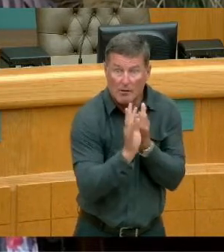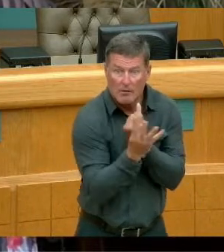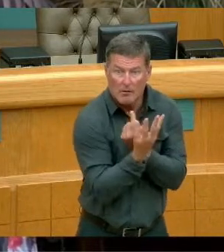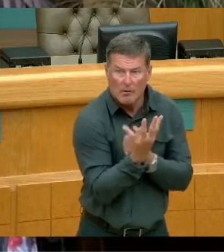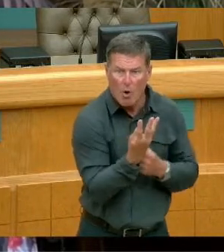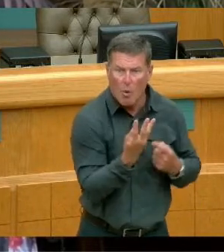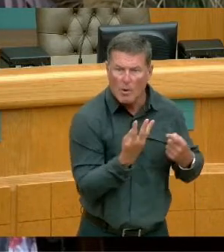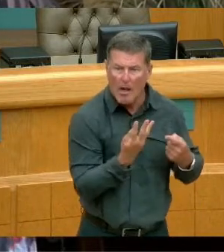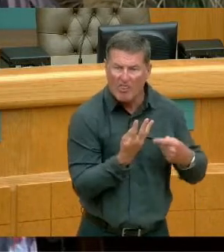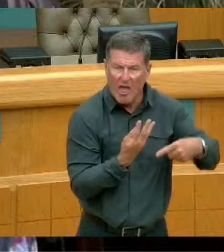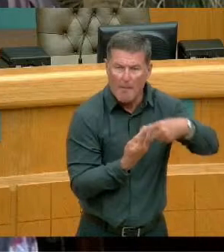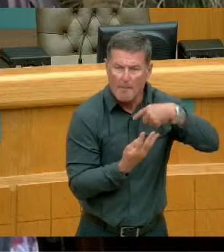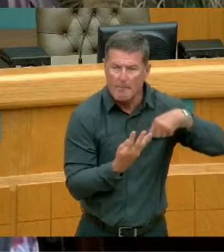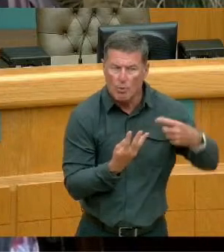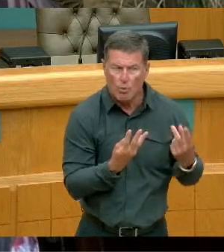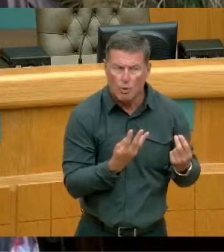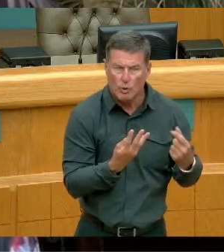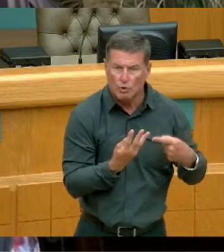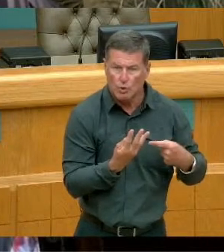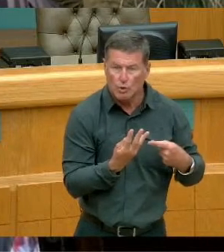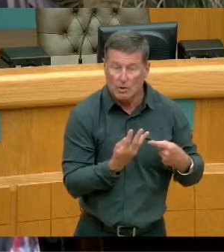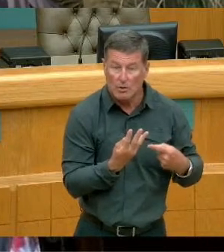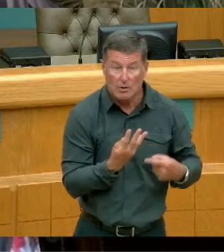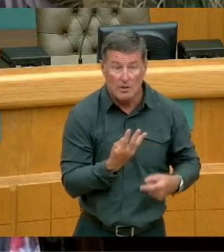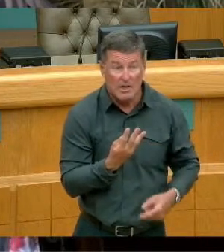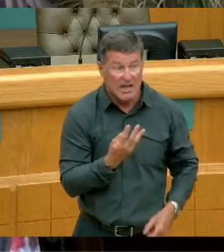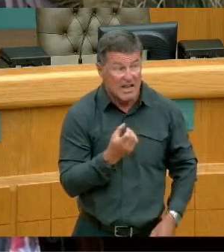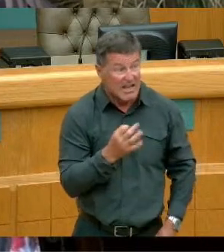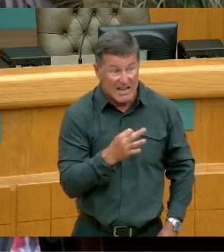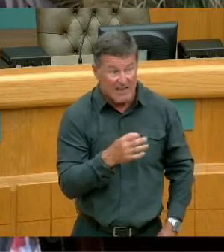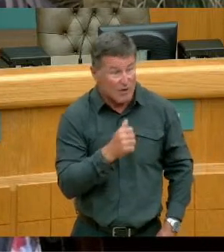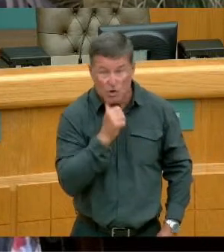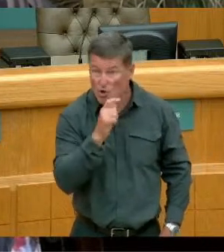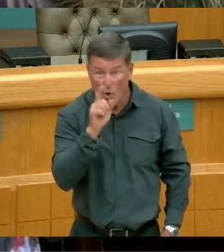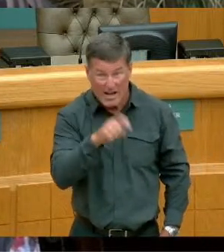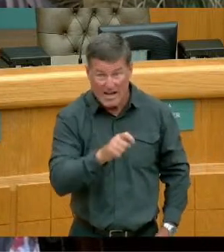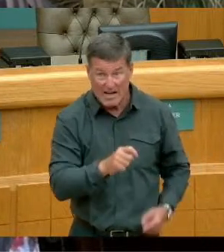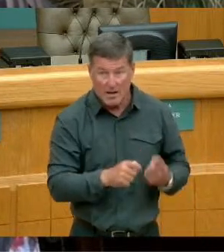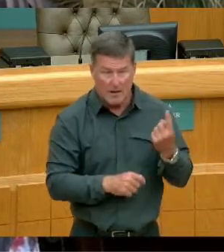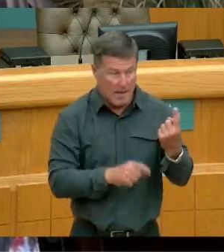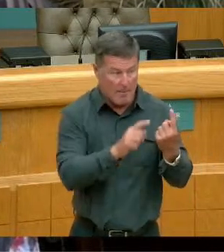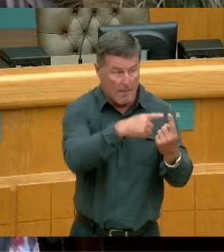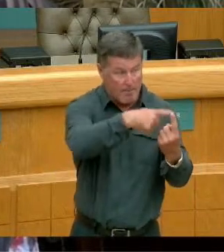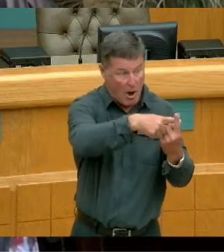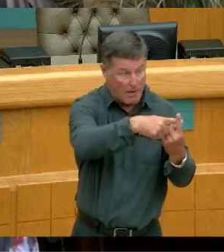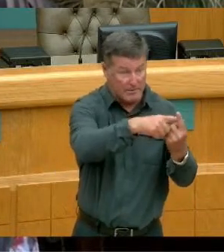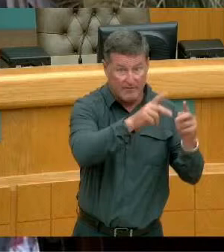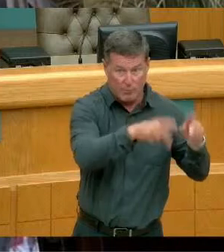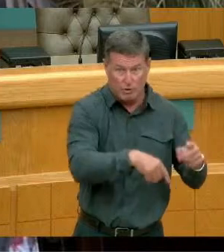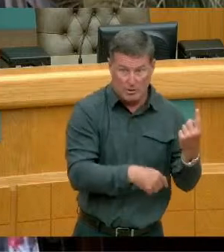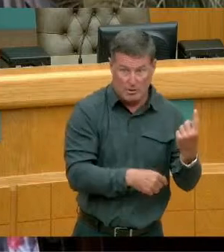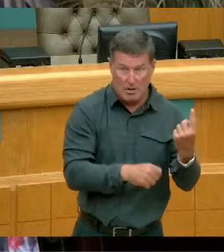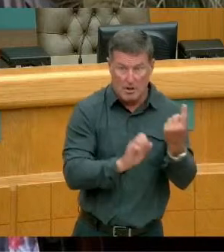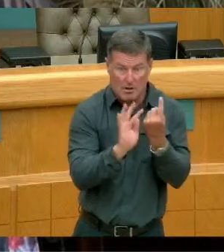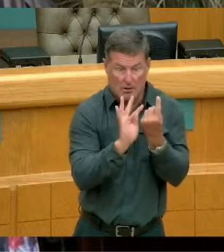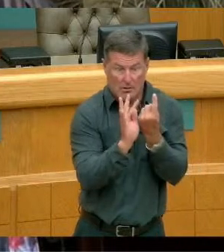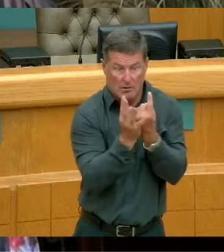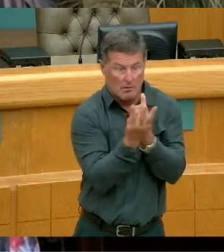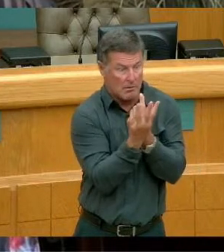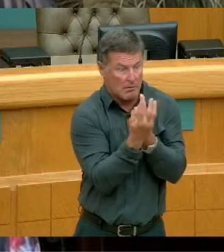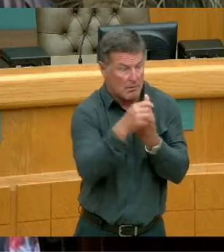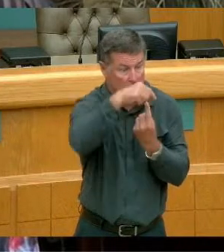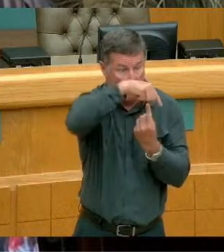individuals? So if you're able to work without them, send them home because they're supposed to be in quarantine for 14 days.